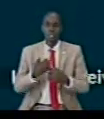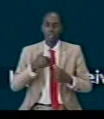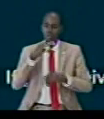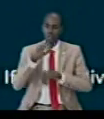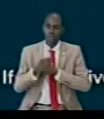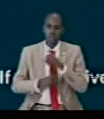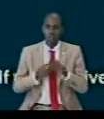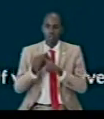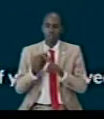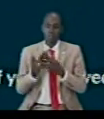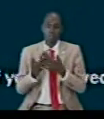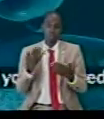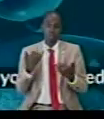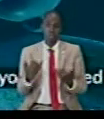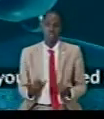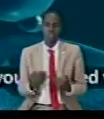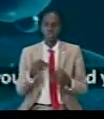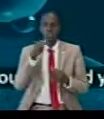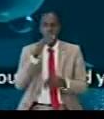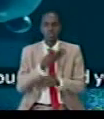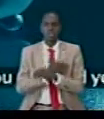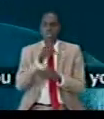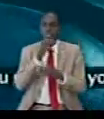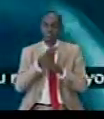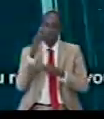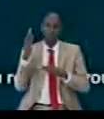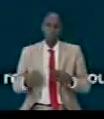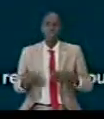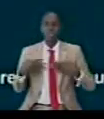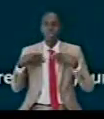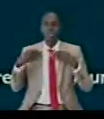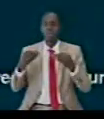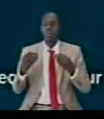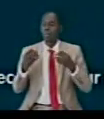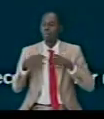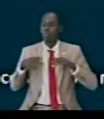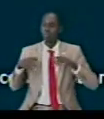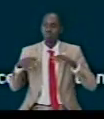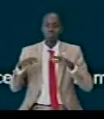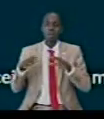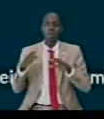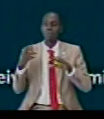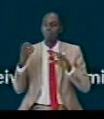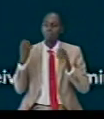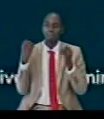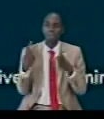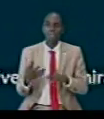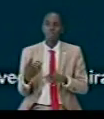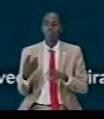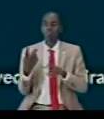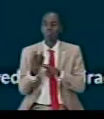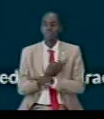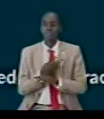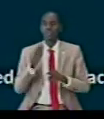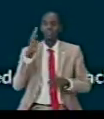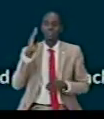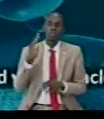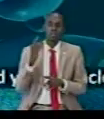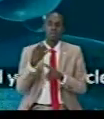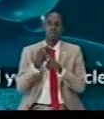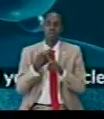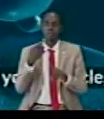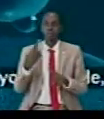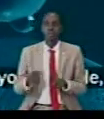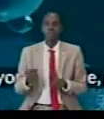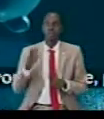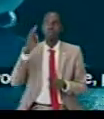completely delivered. She is completely healed. Multiple testimonies on the GS Facebook page. Also, the power of God